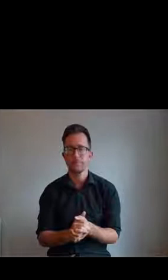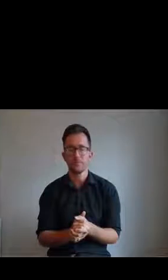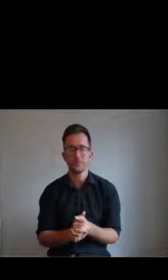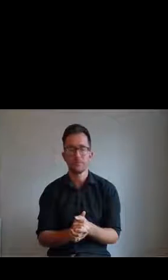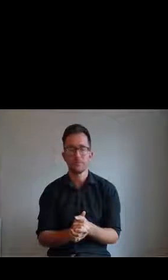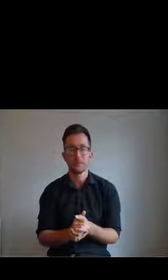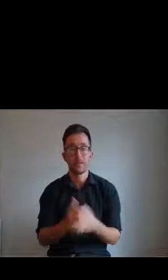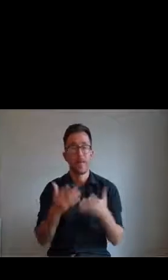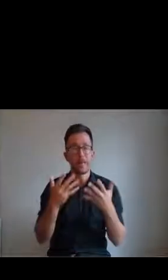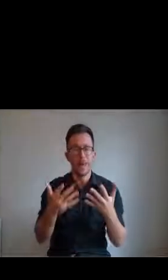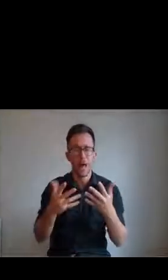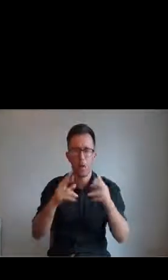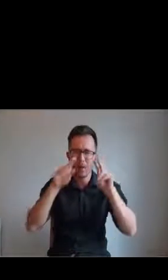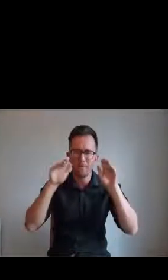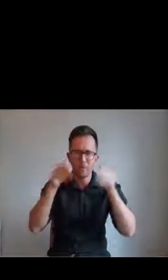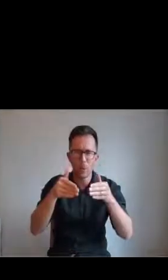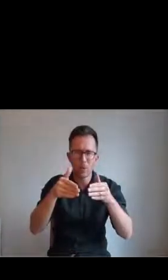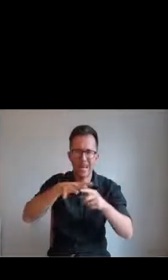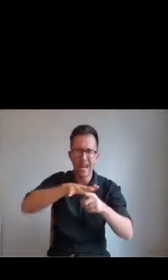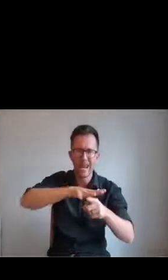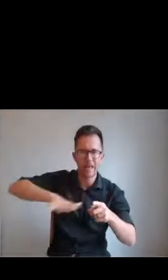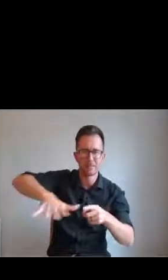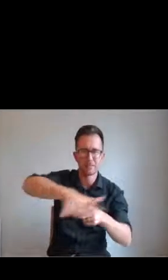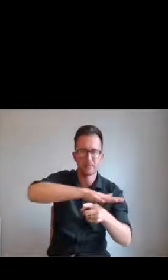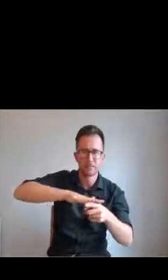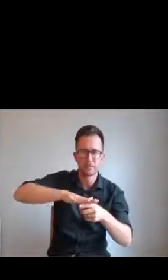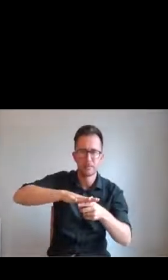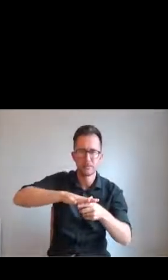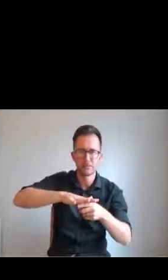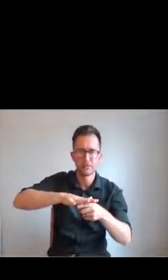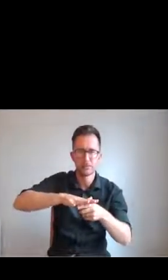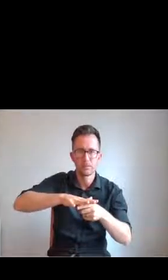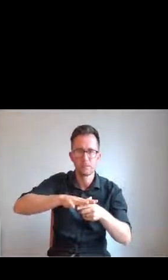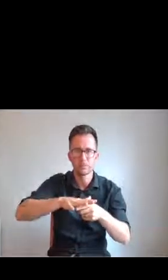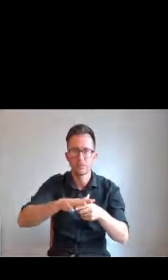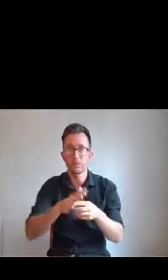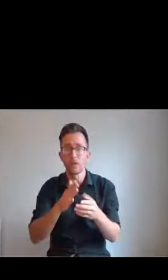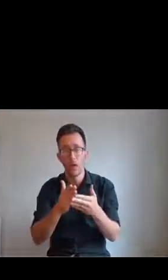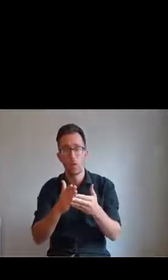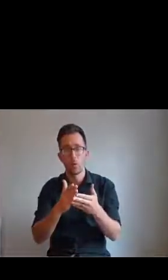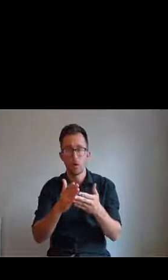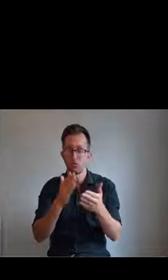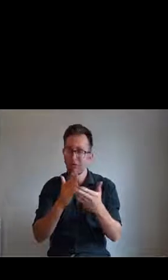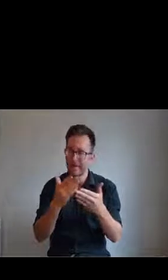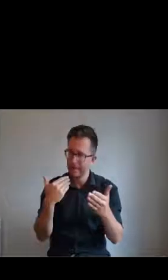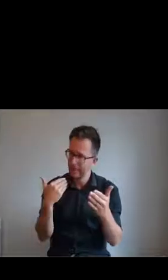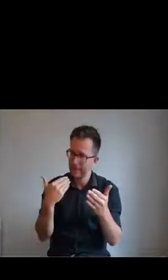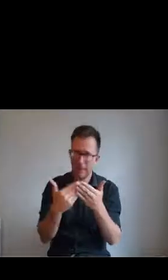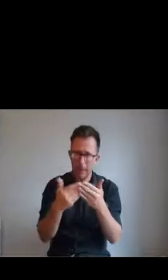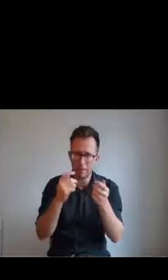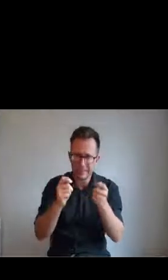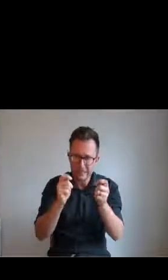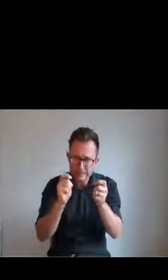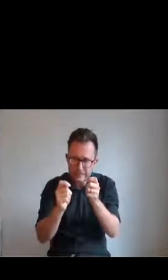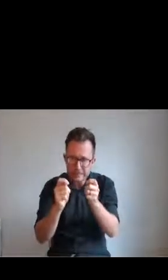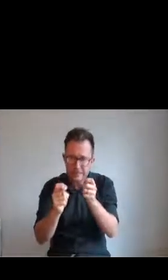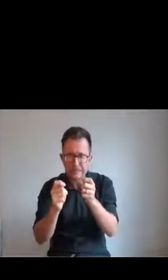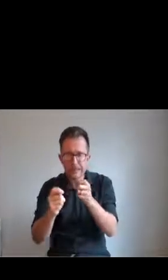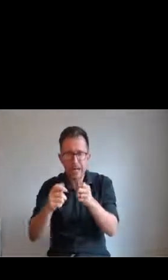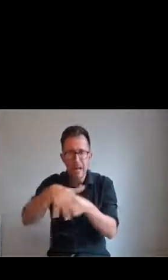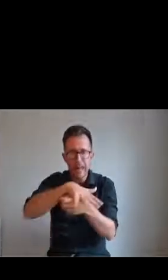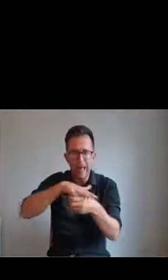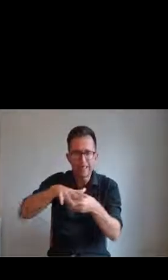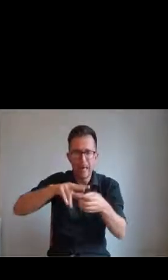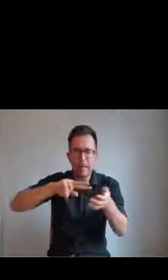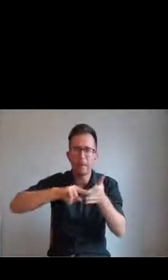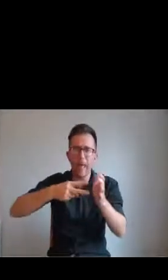And now on to landscaping. As we've progressed the design of Lower Thames Crossing, we've also developed more detailed landscaping proposals to mitigate the visual impacts